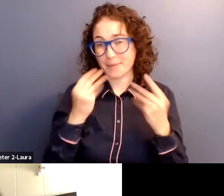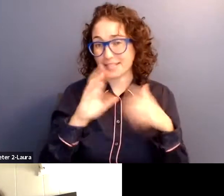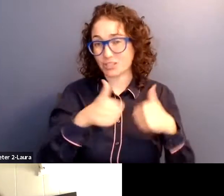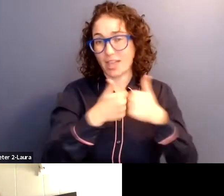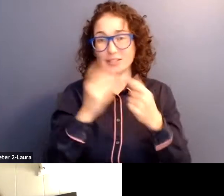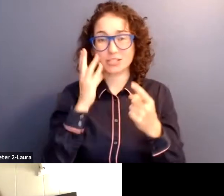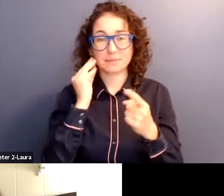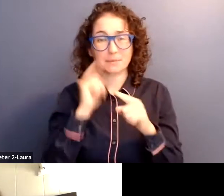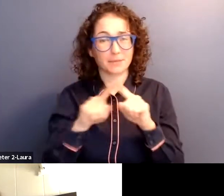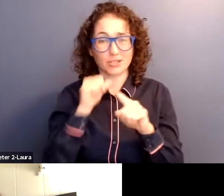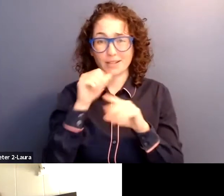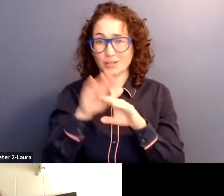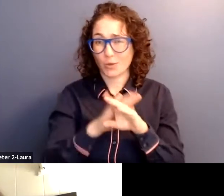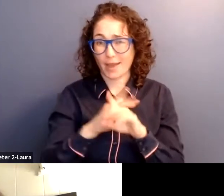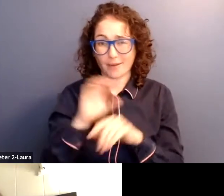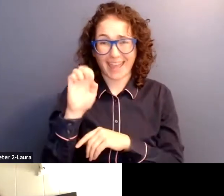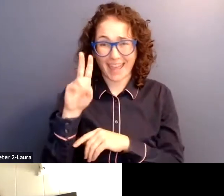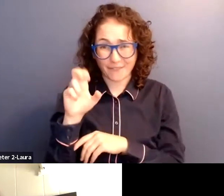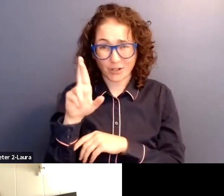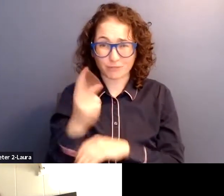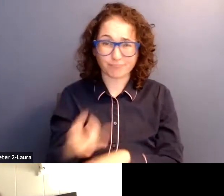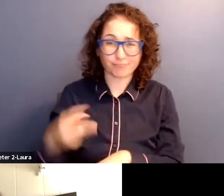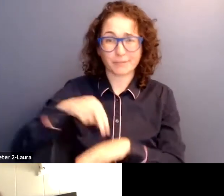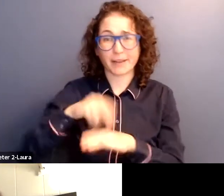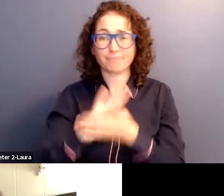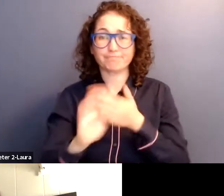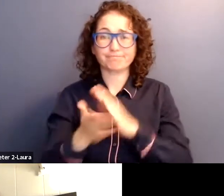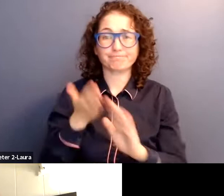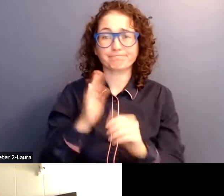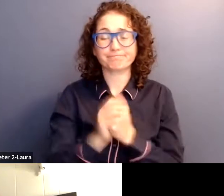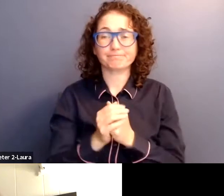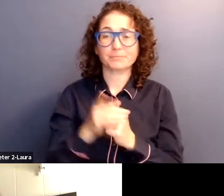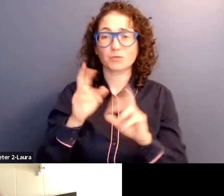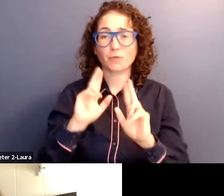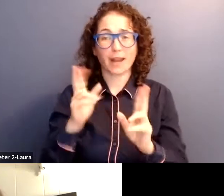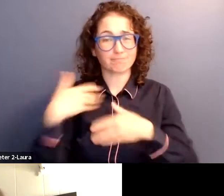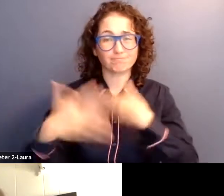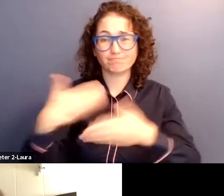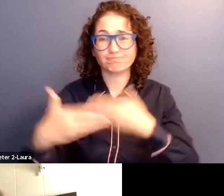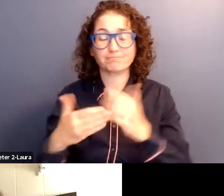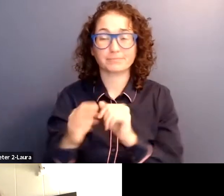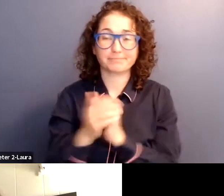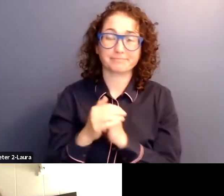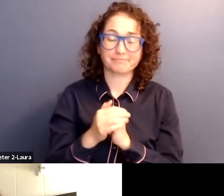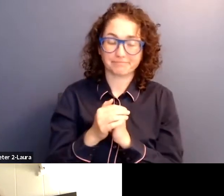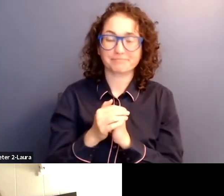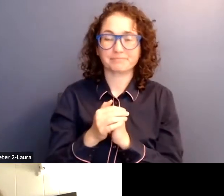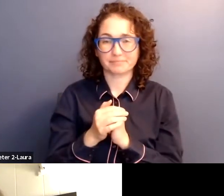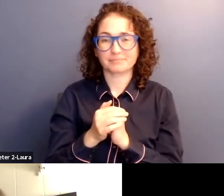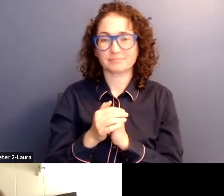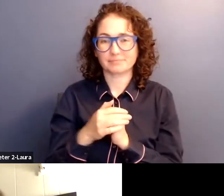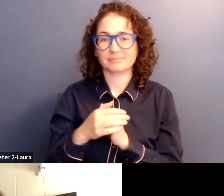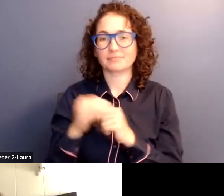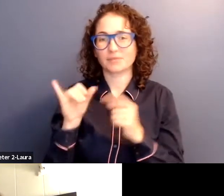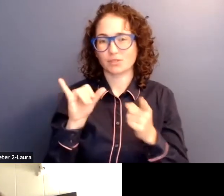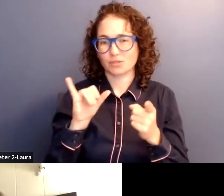not slow down ever. She gets up, brushes herself off, and is ready to move onward and upward. Indeed,